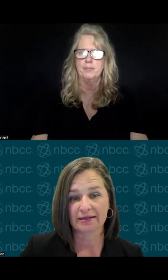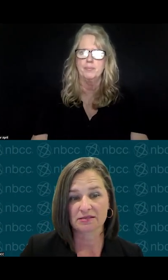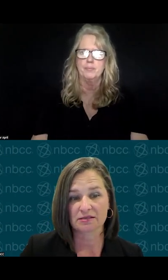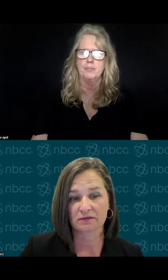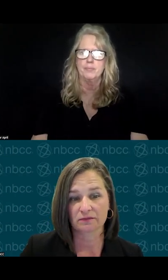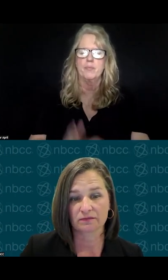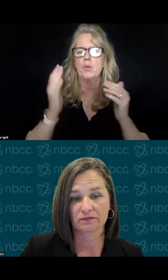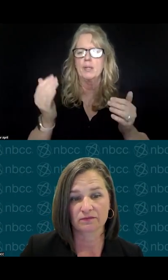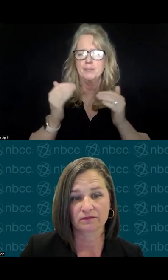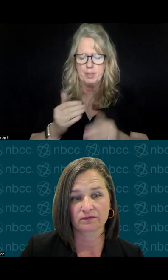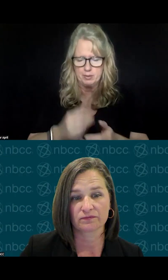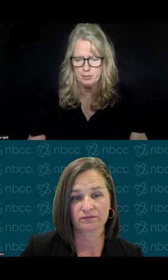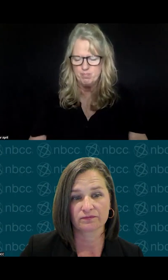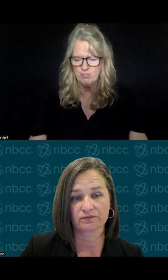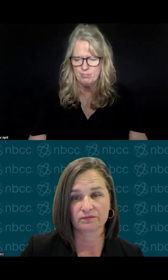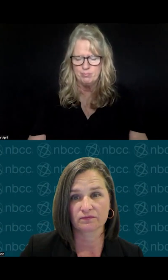Next.